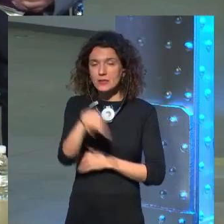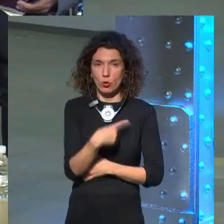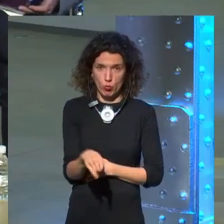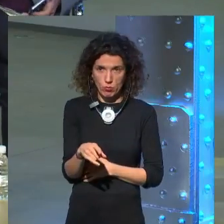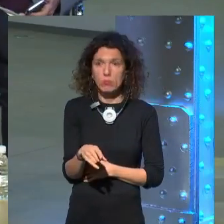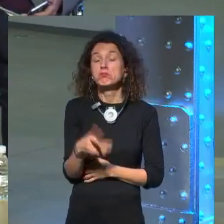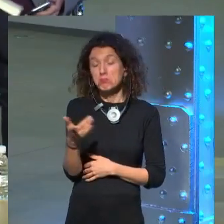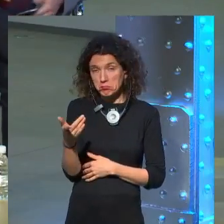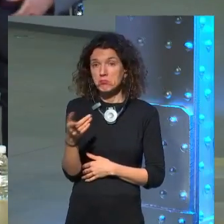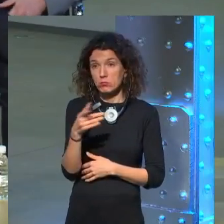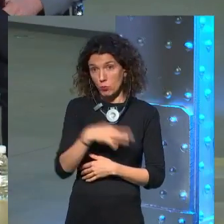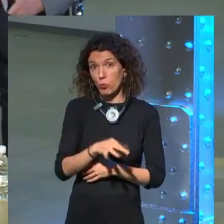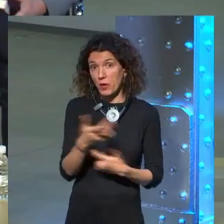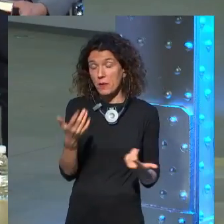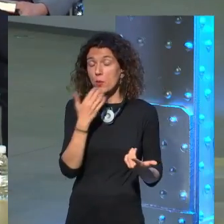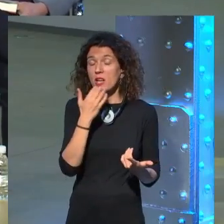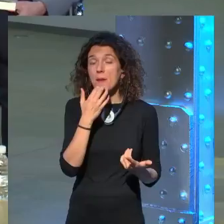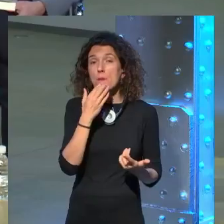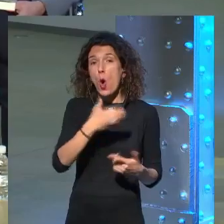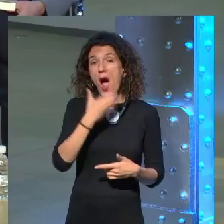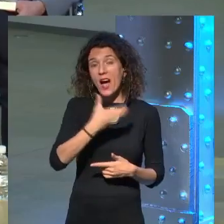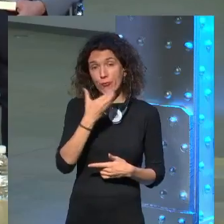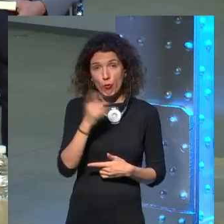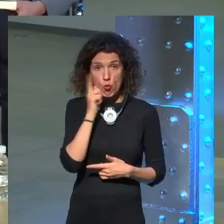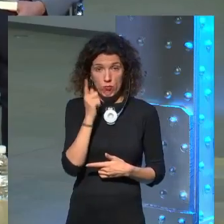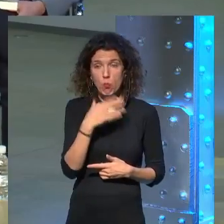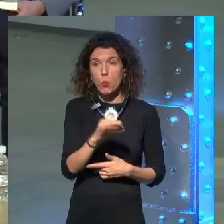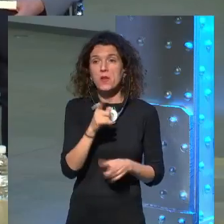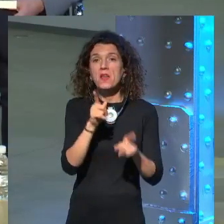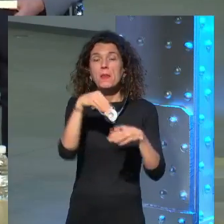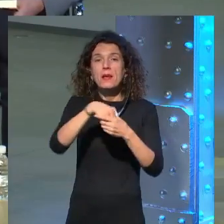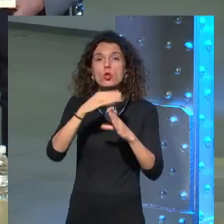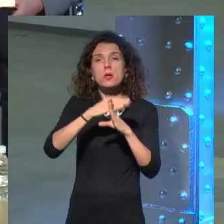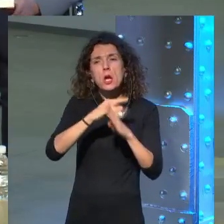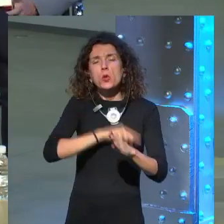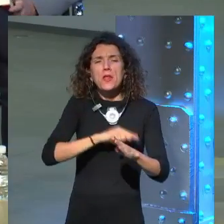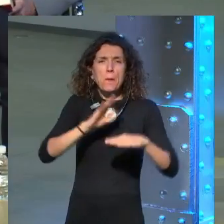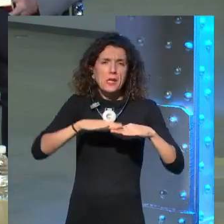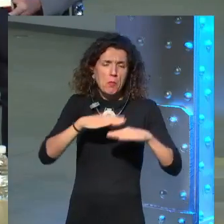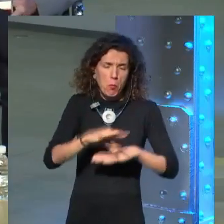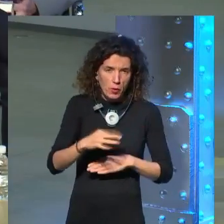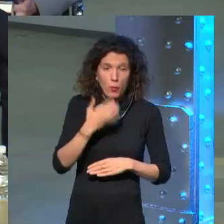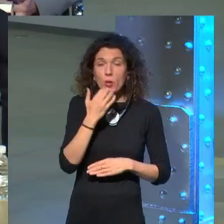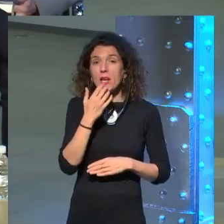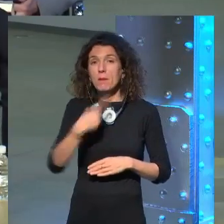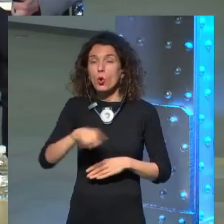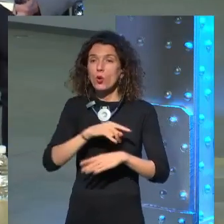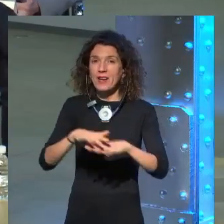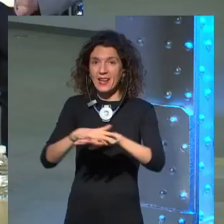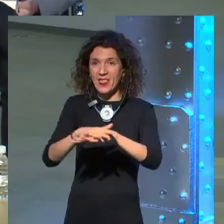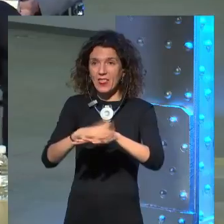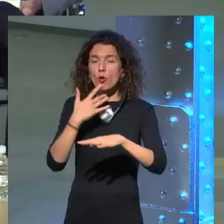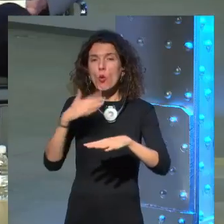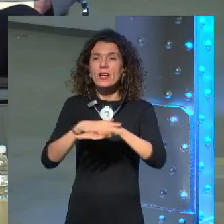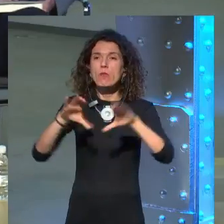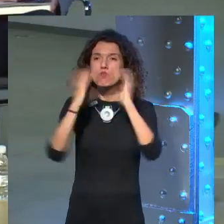measure an iPhone and say it's got some small level of consciousness. Or even an audience. You see, we're a network. We're a networked, you know, you're